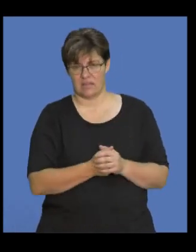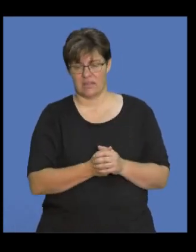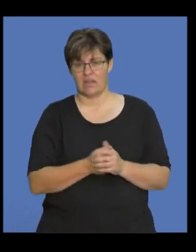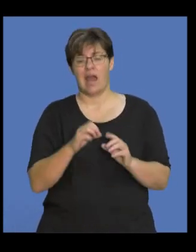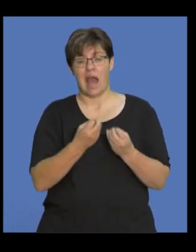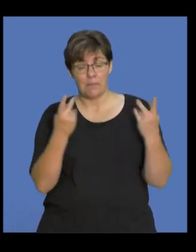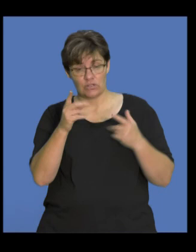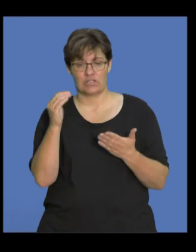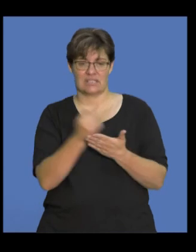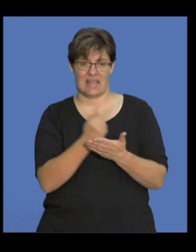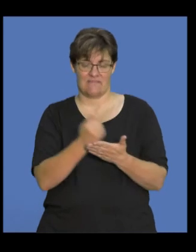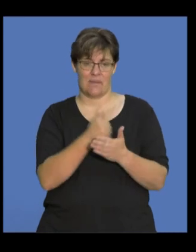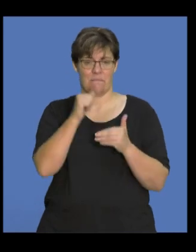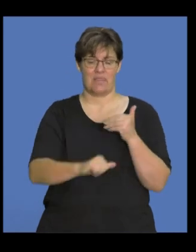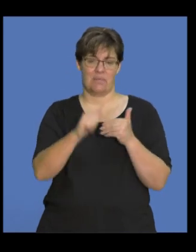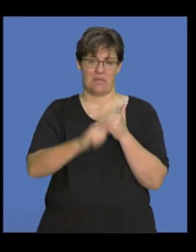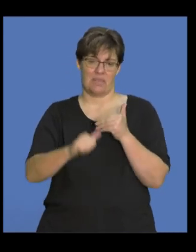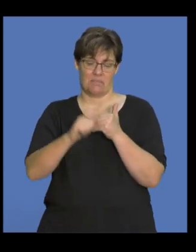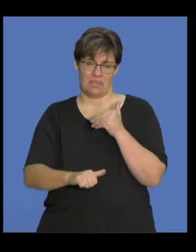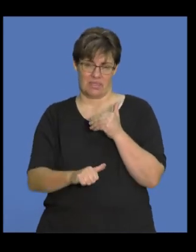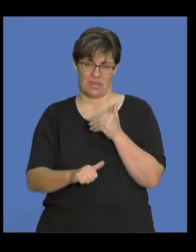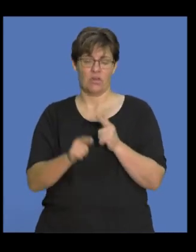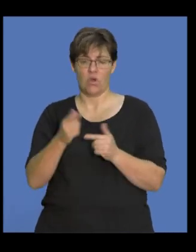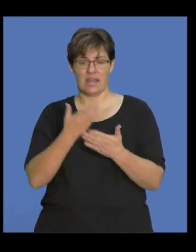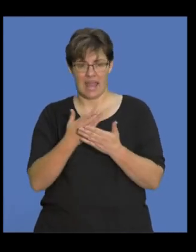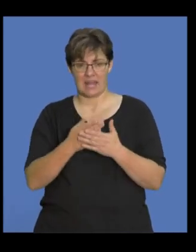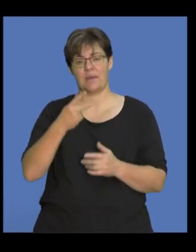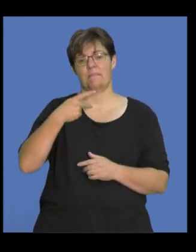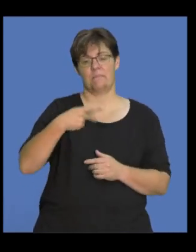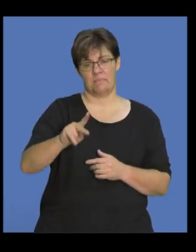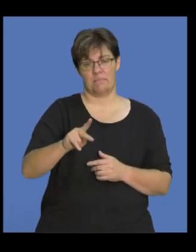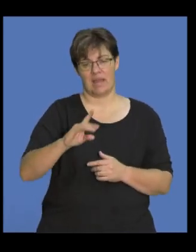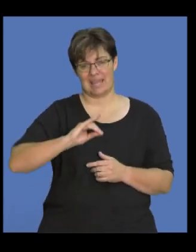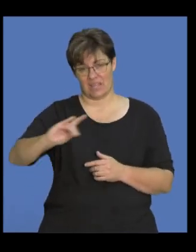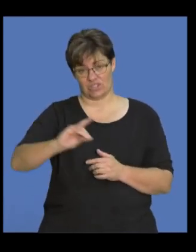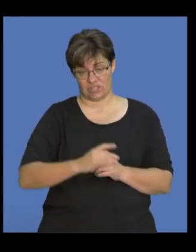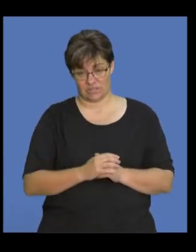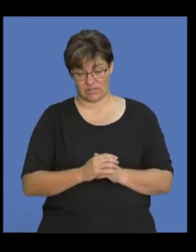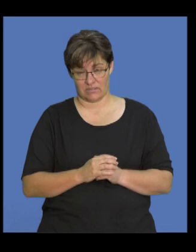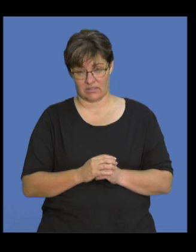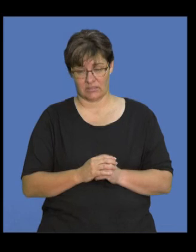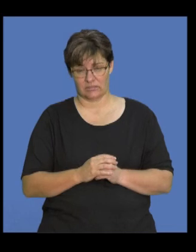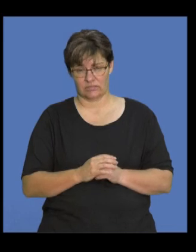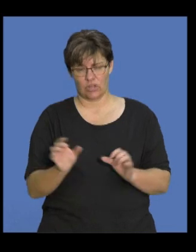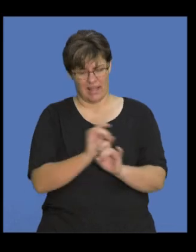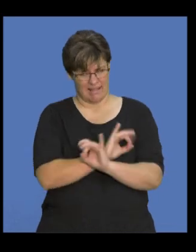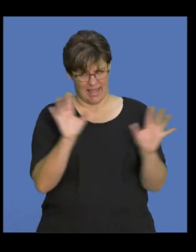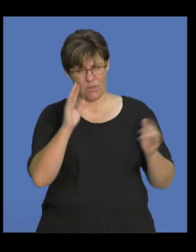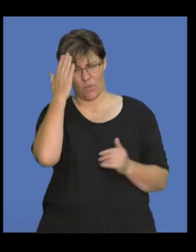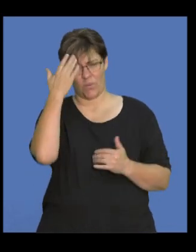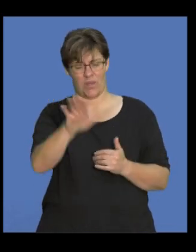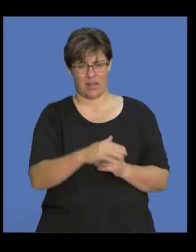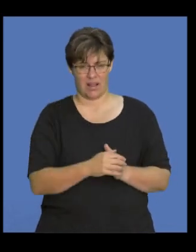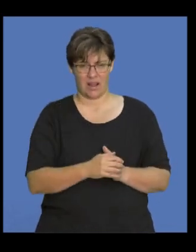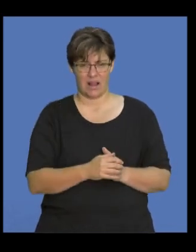must he save each month to be able to buy the notebook for that amount? So clearly we know that if